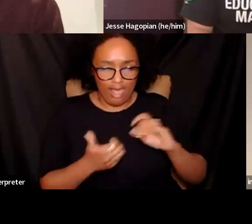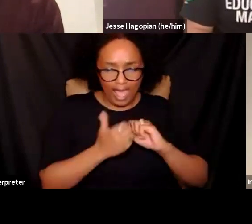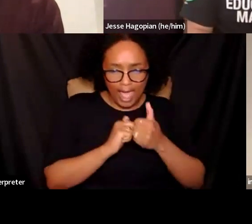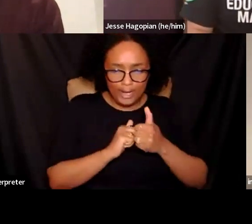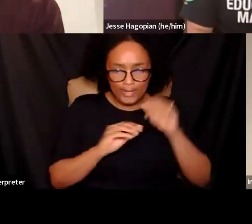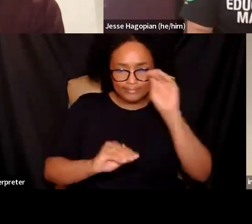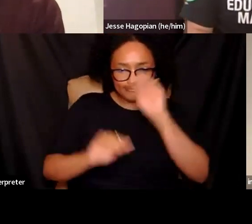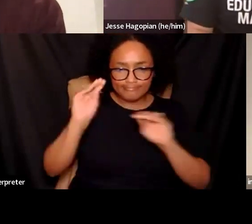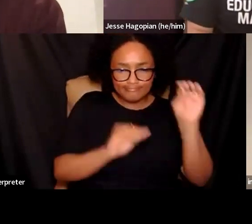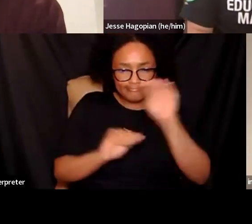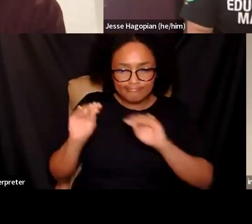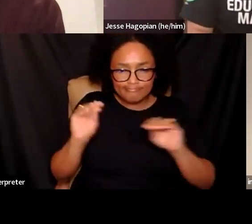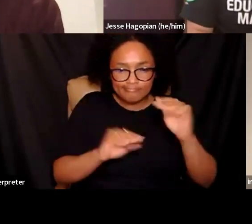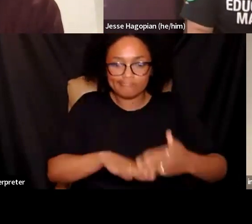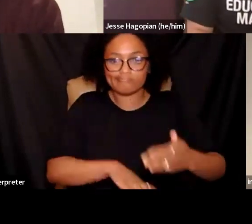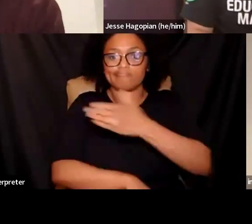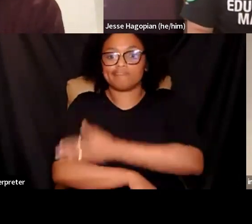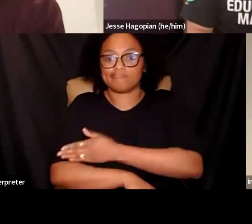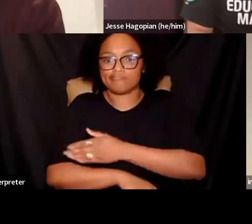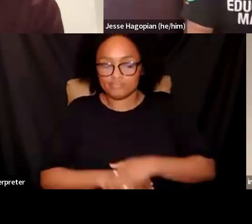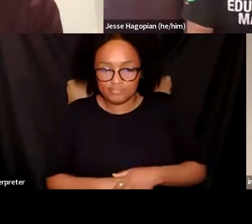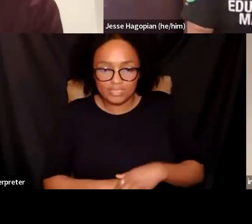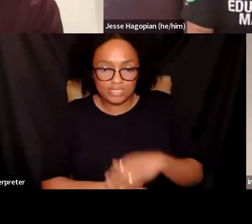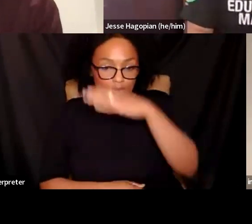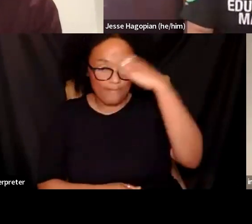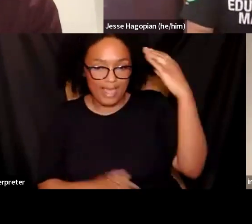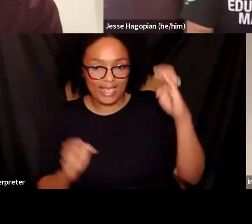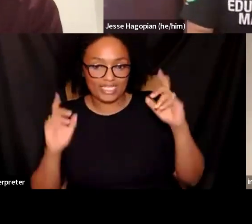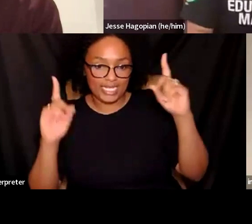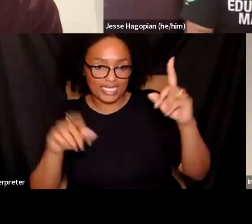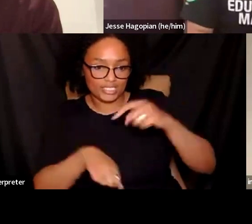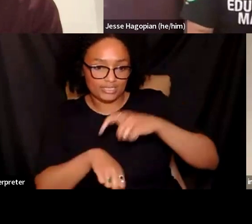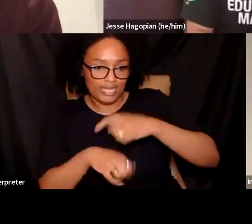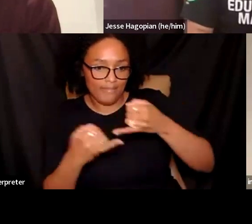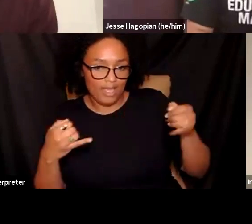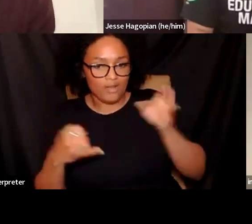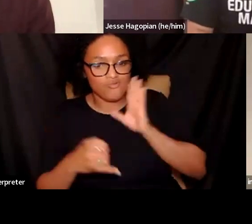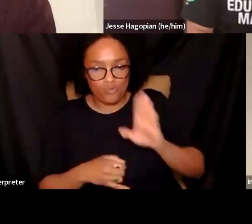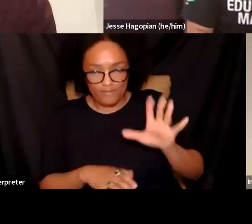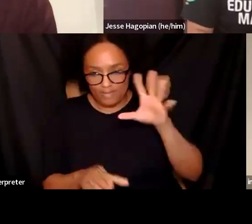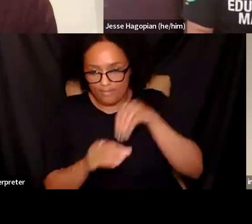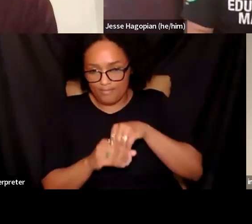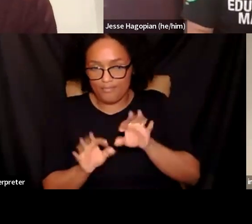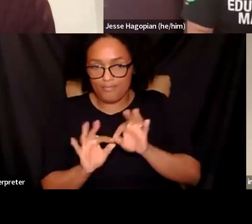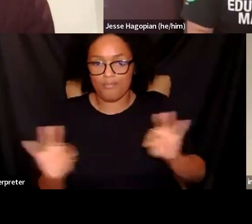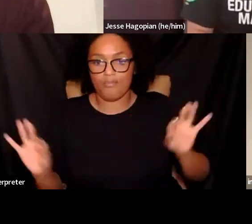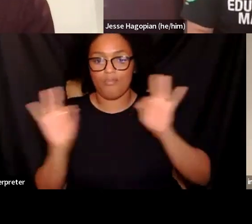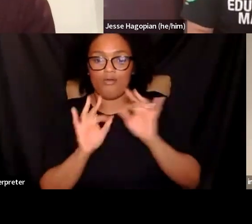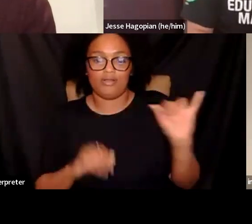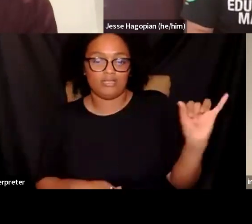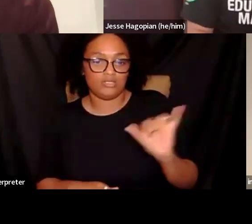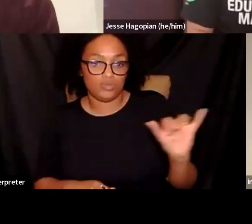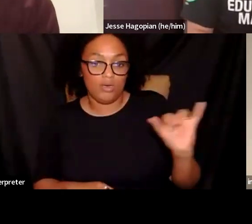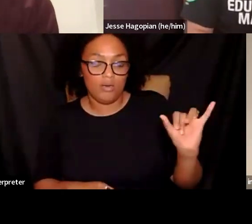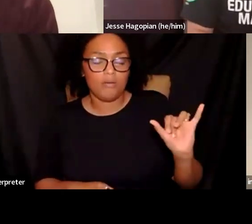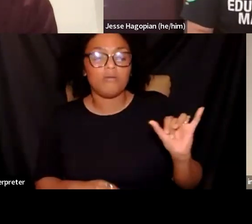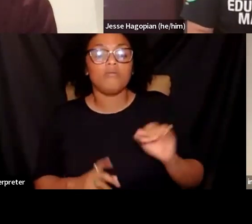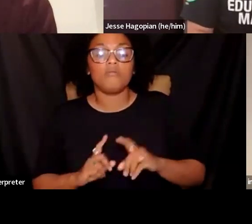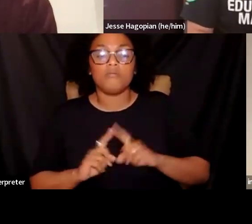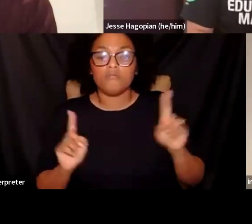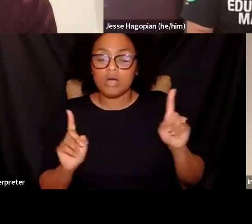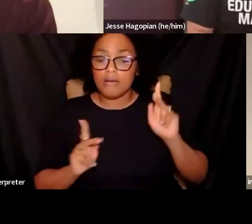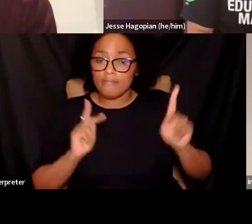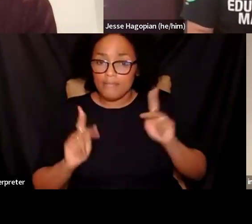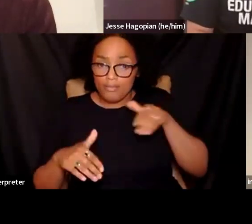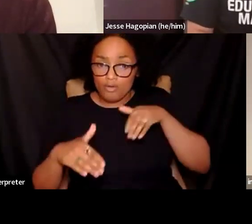So, and the Black Education Timeline will be a very important kind of part of that as well. But we didn't want to assume that people coming to the